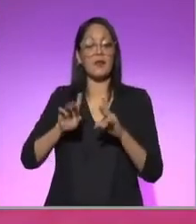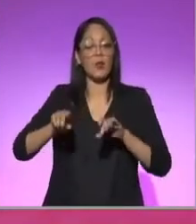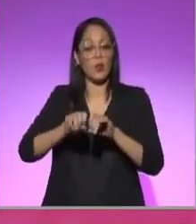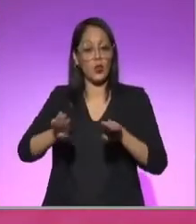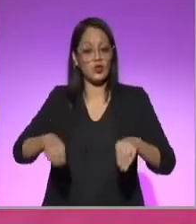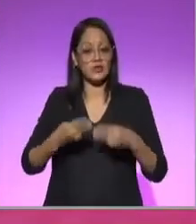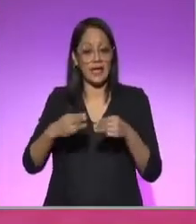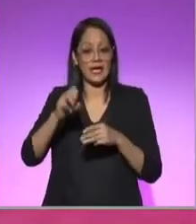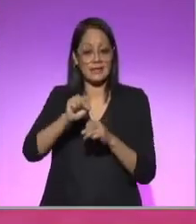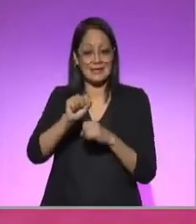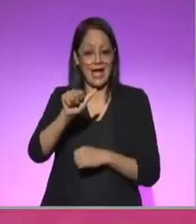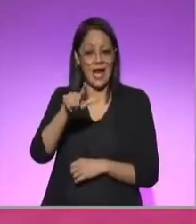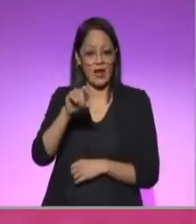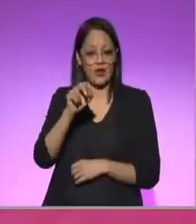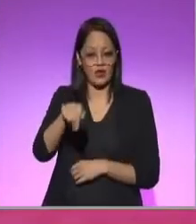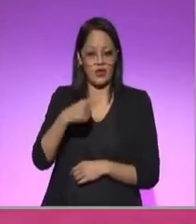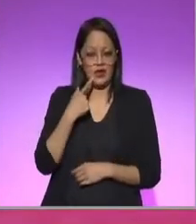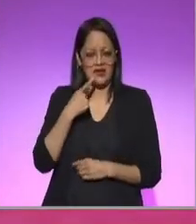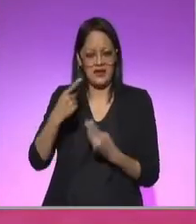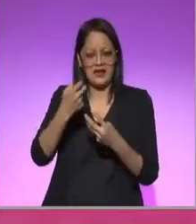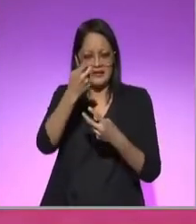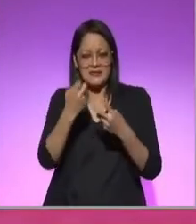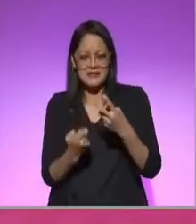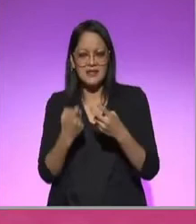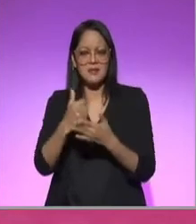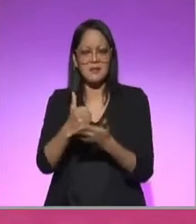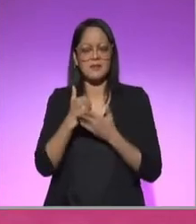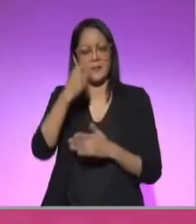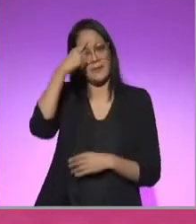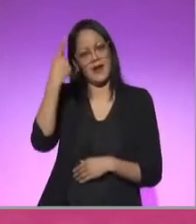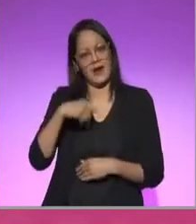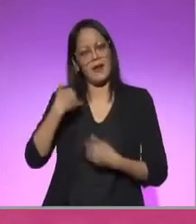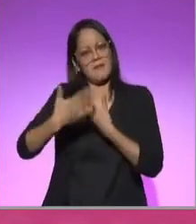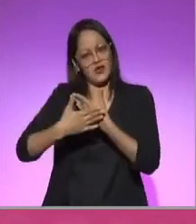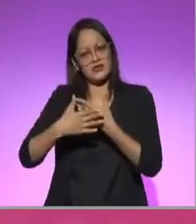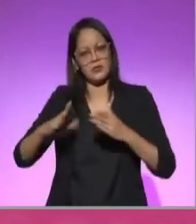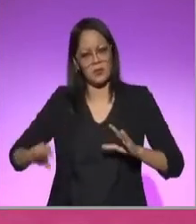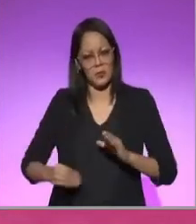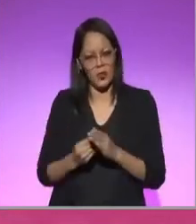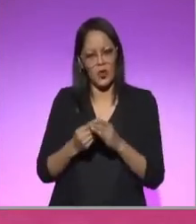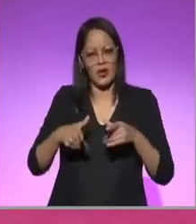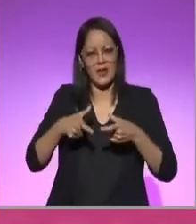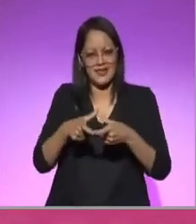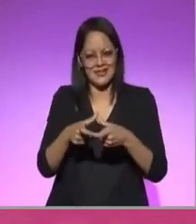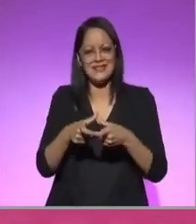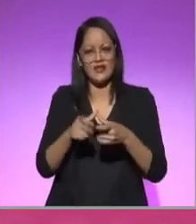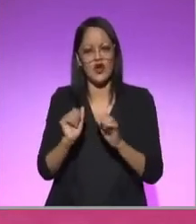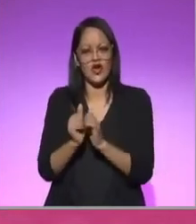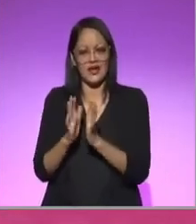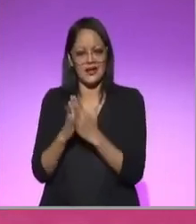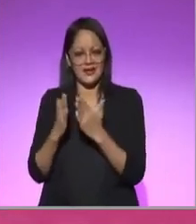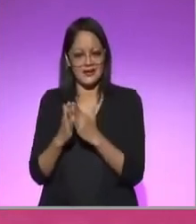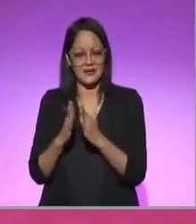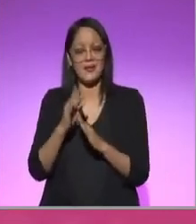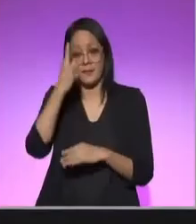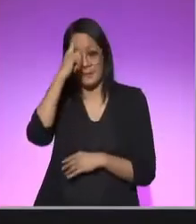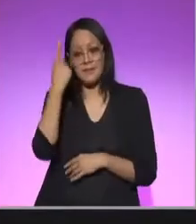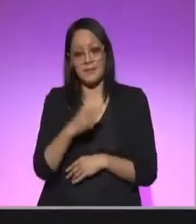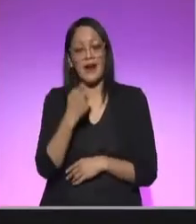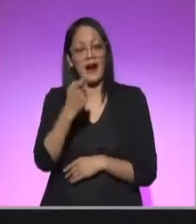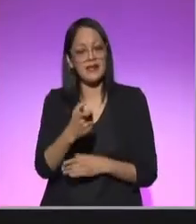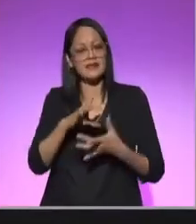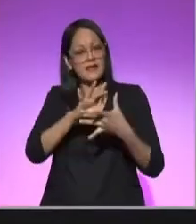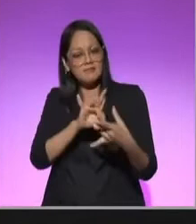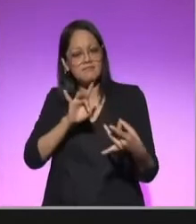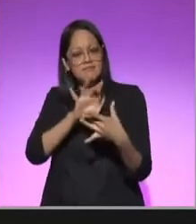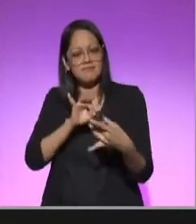y estoy trabajando en piano solo, un repertorio para presentarlo quizá en un disco libro, con un cierto aire didáctico, tal vez, para explicar un poco ese fenómeno,